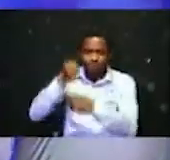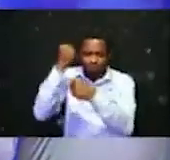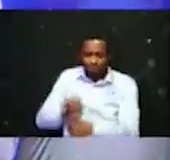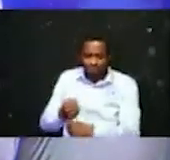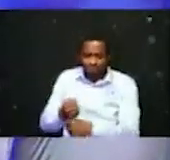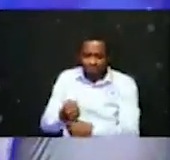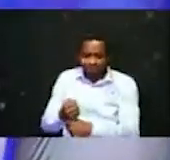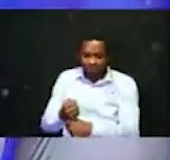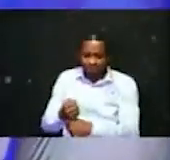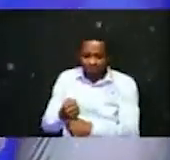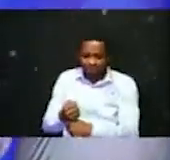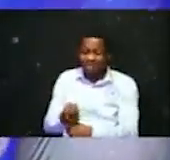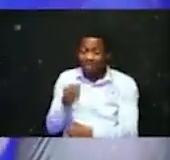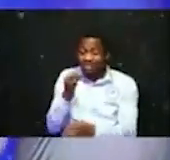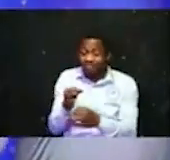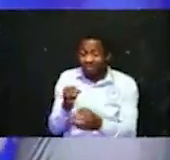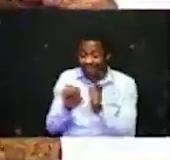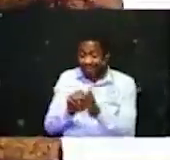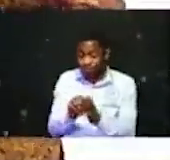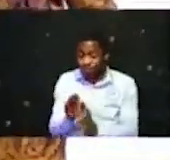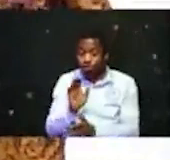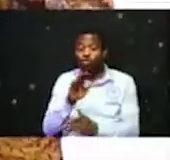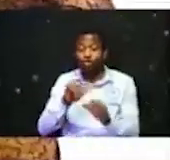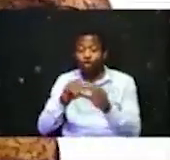you to eschew evil.